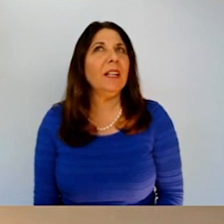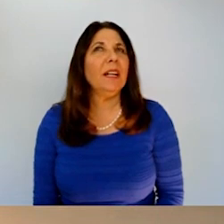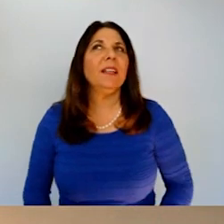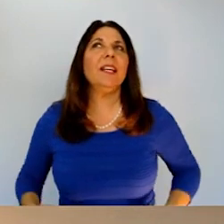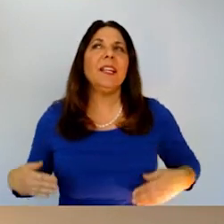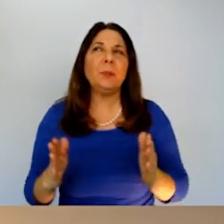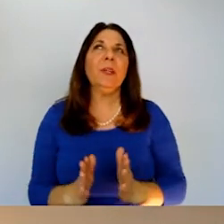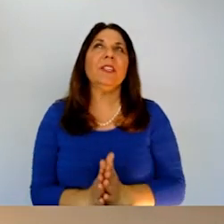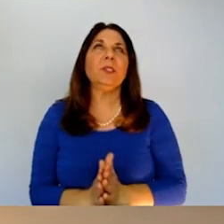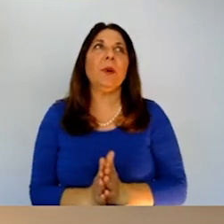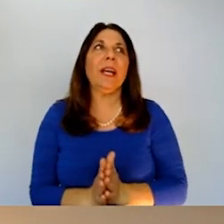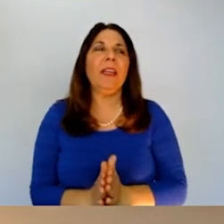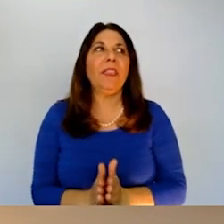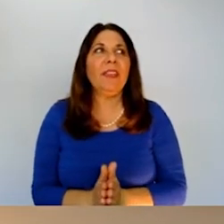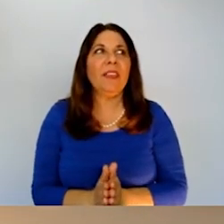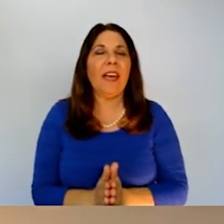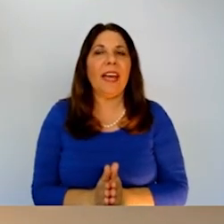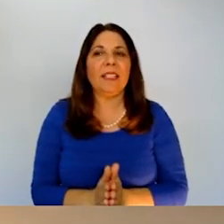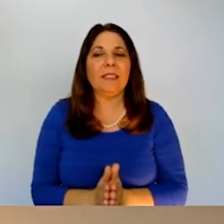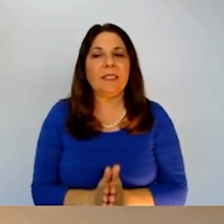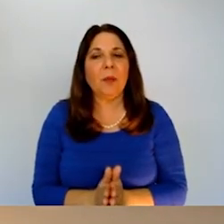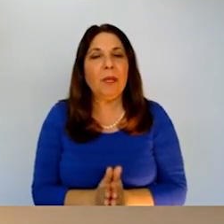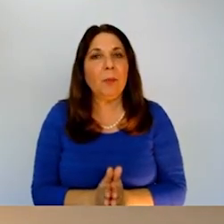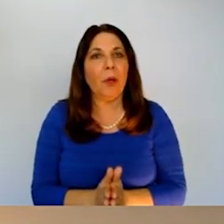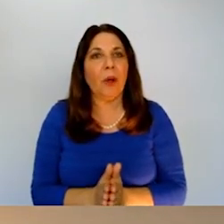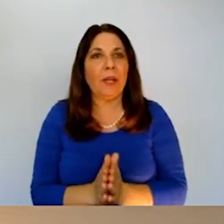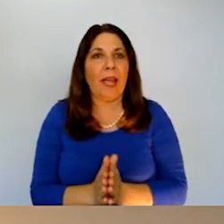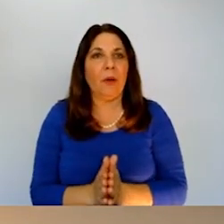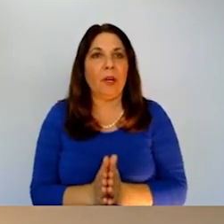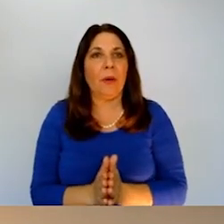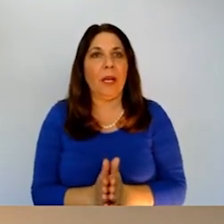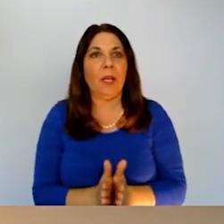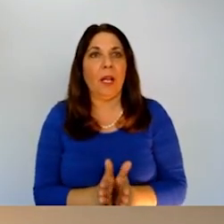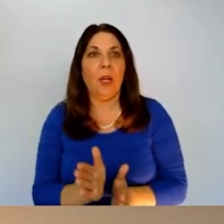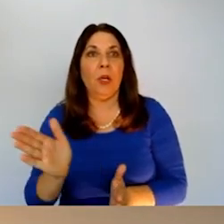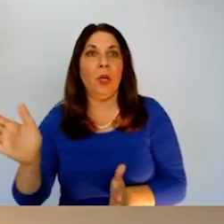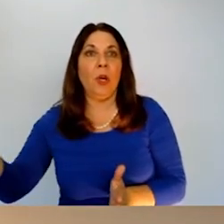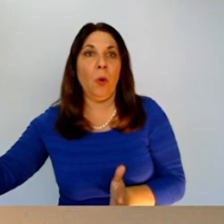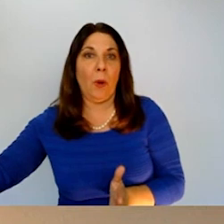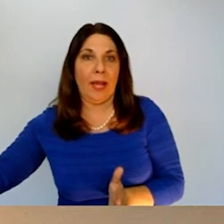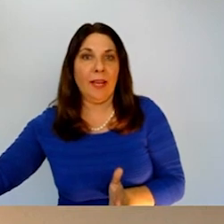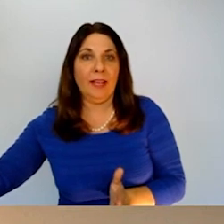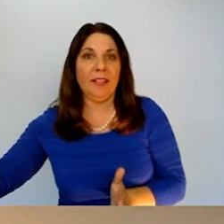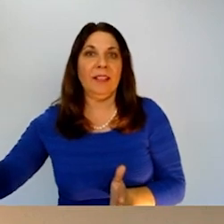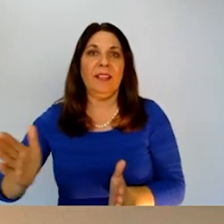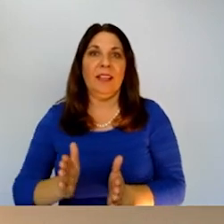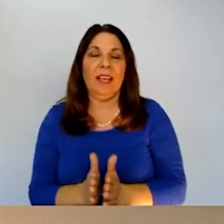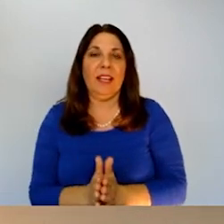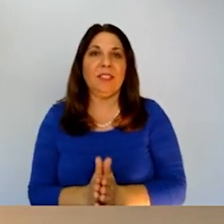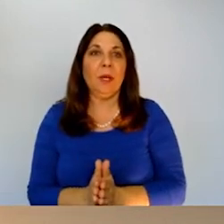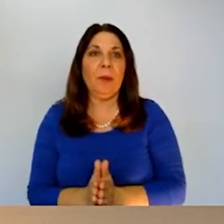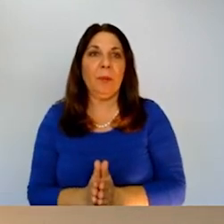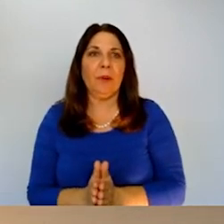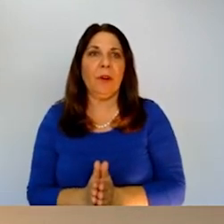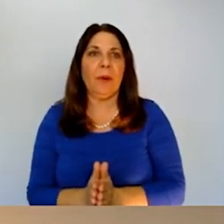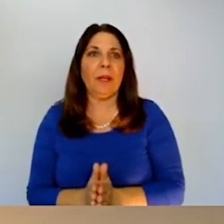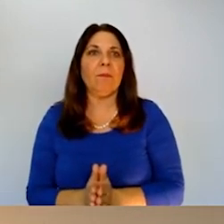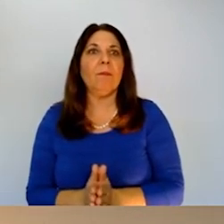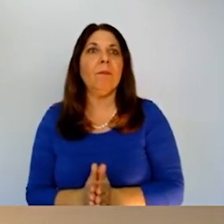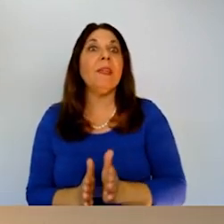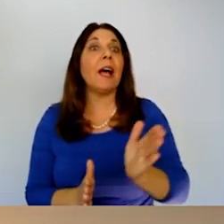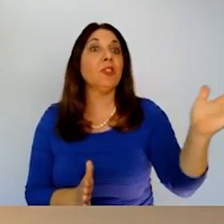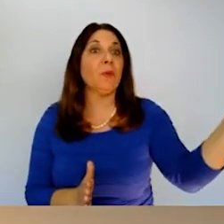timely, let's put it this way. I think that some people are now going, no way. And some people are